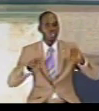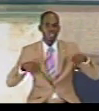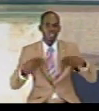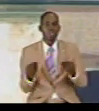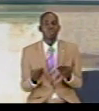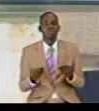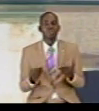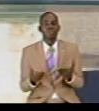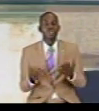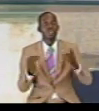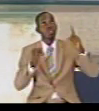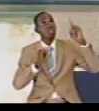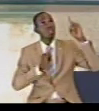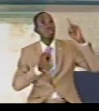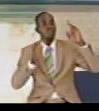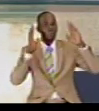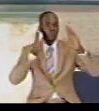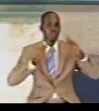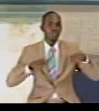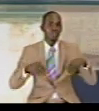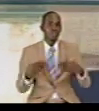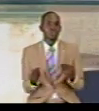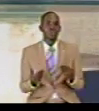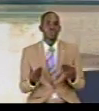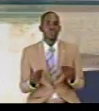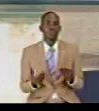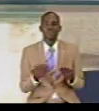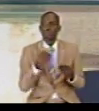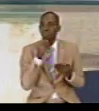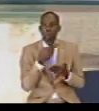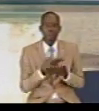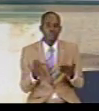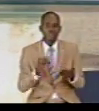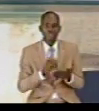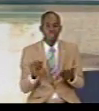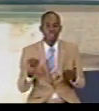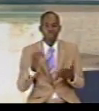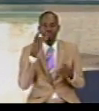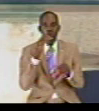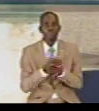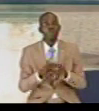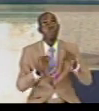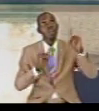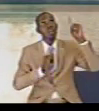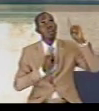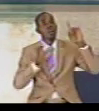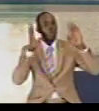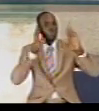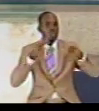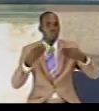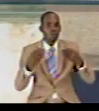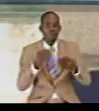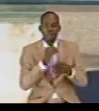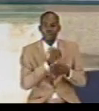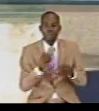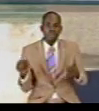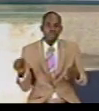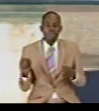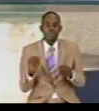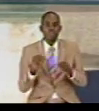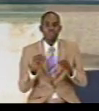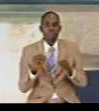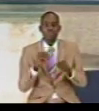promise. I will give. An unfailing promise, I will give. An infallible promise, I